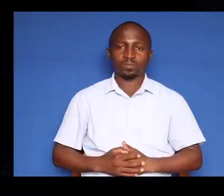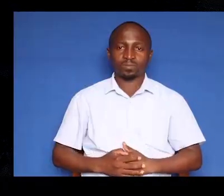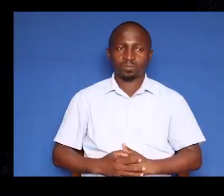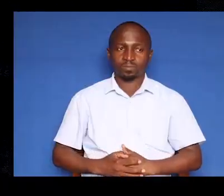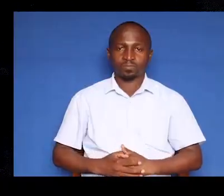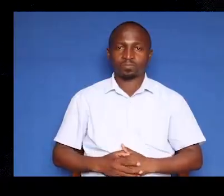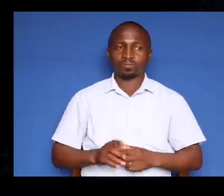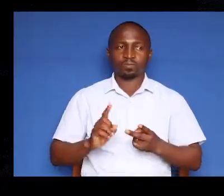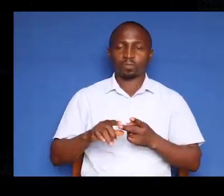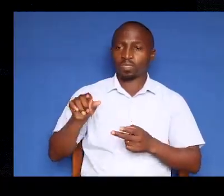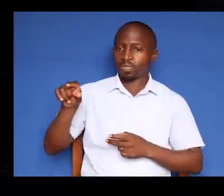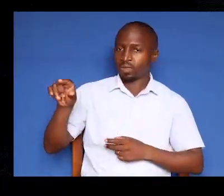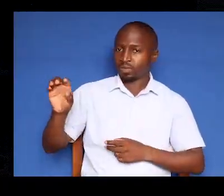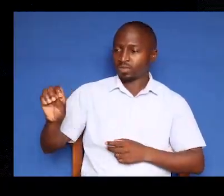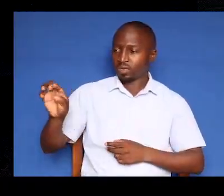And